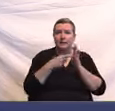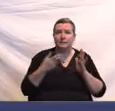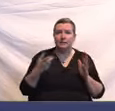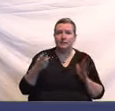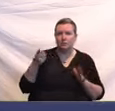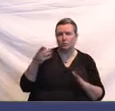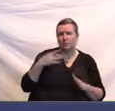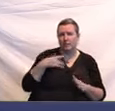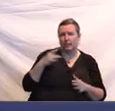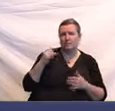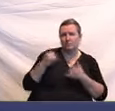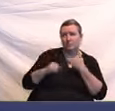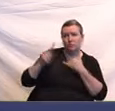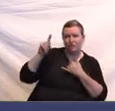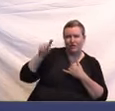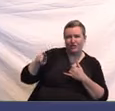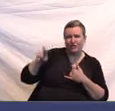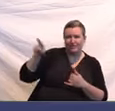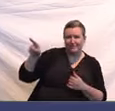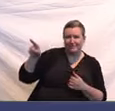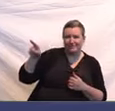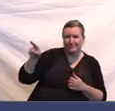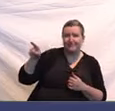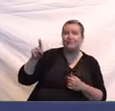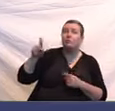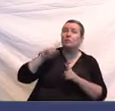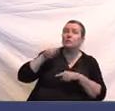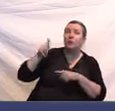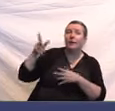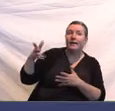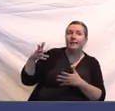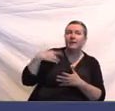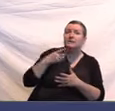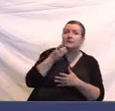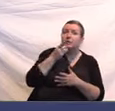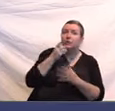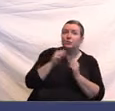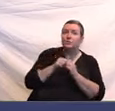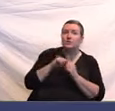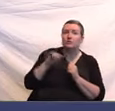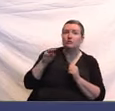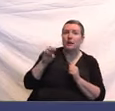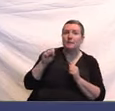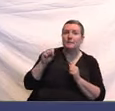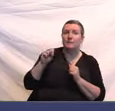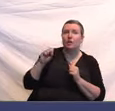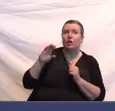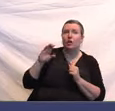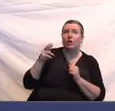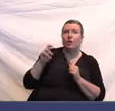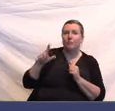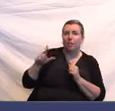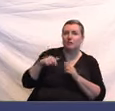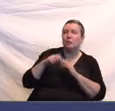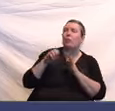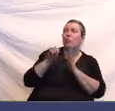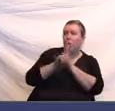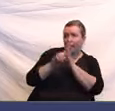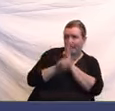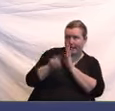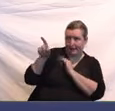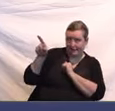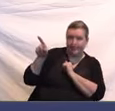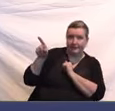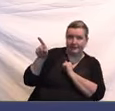Times is reporting you at dinner with James Carville recently in New Orleans. What did you talk about? Did you talk to him at all about how he thinks that, quote,